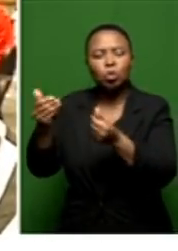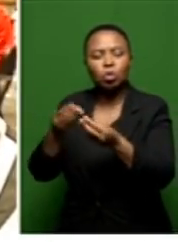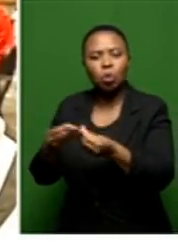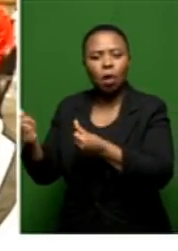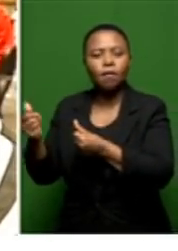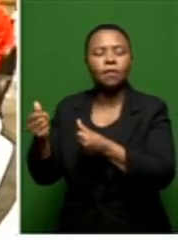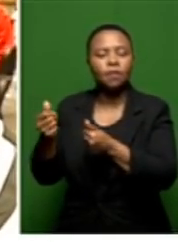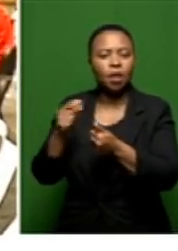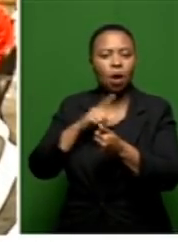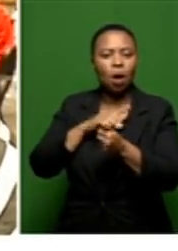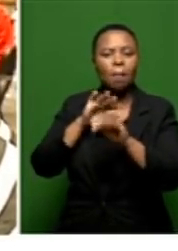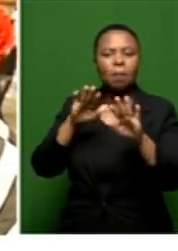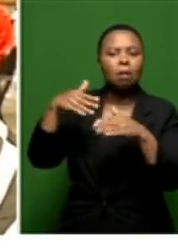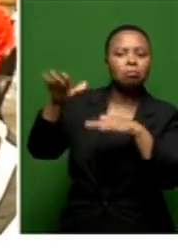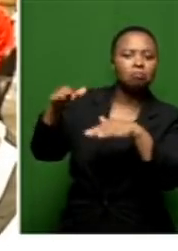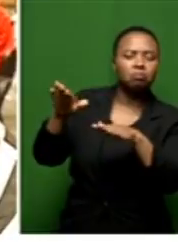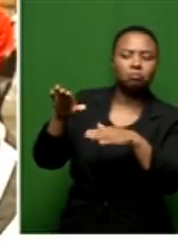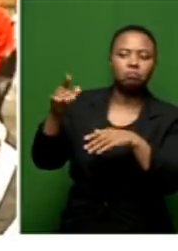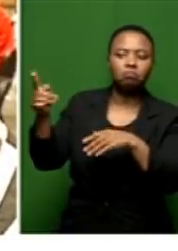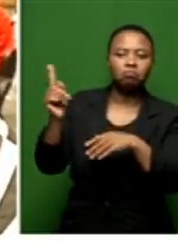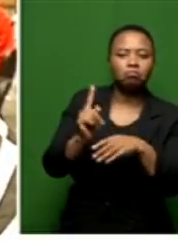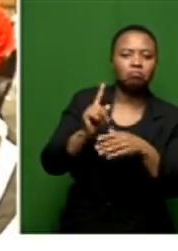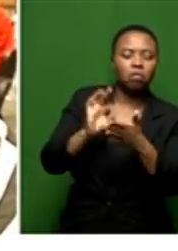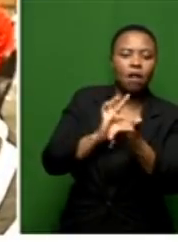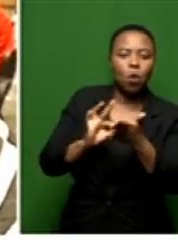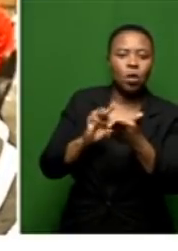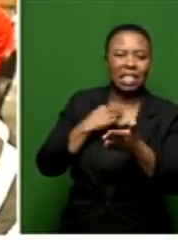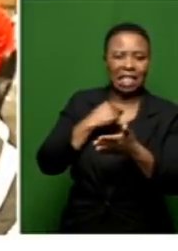that people who were turned away and could not vote were able to vote.